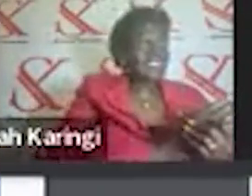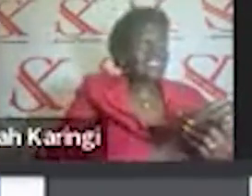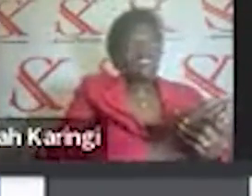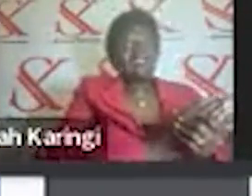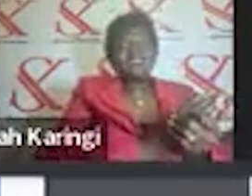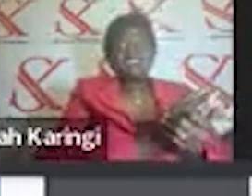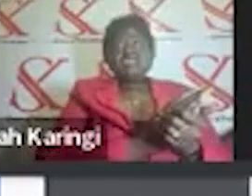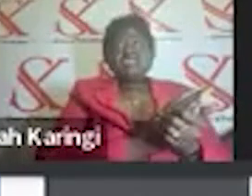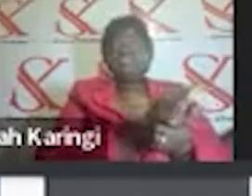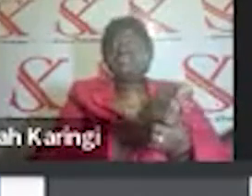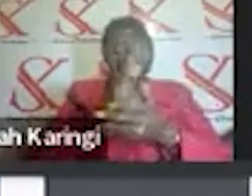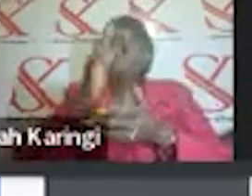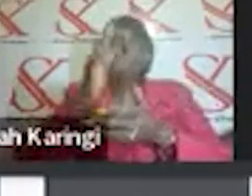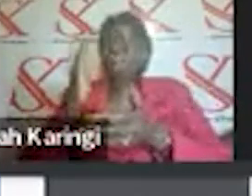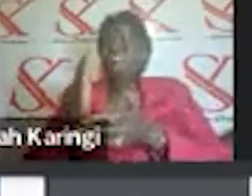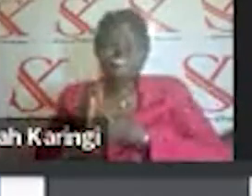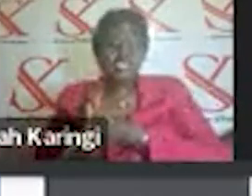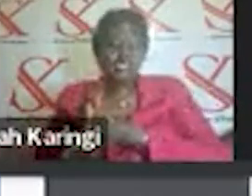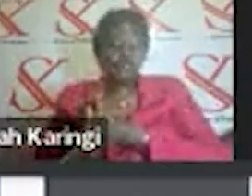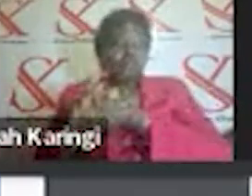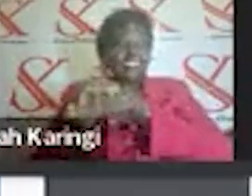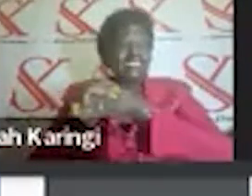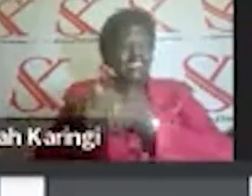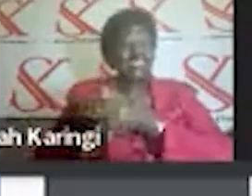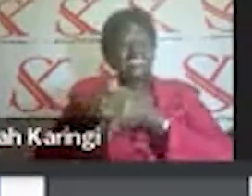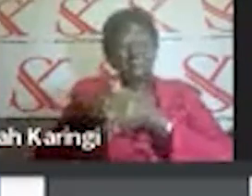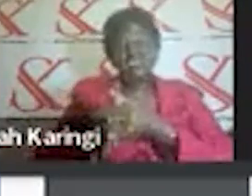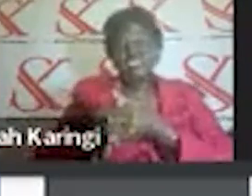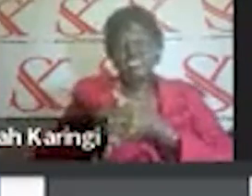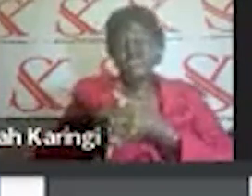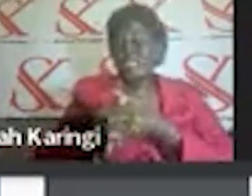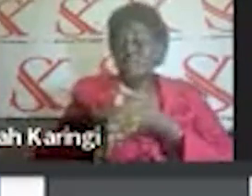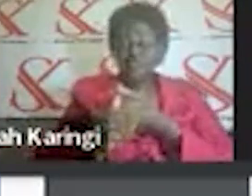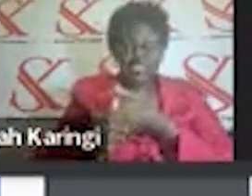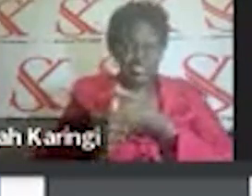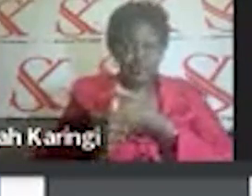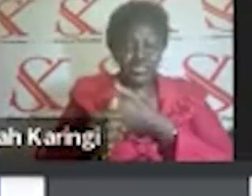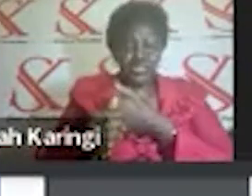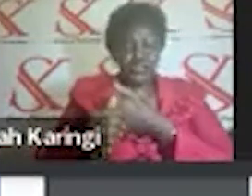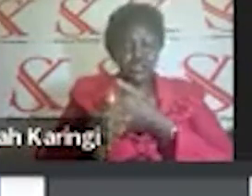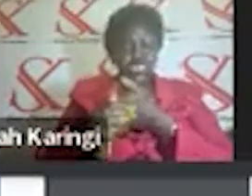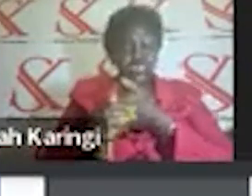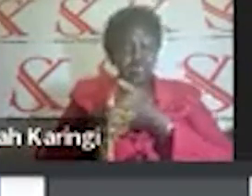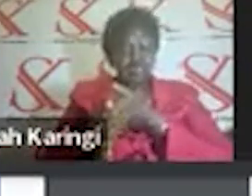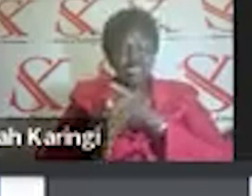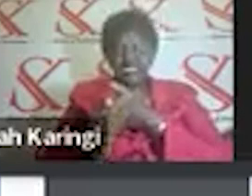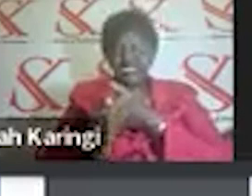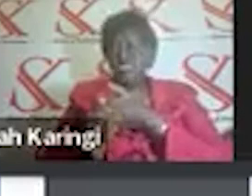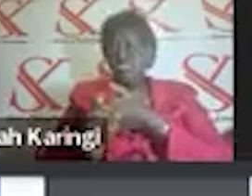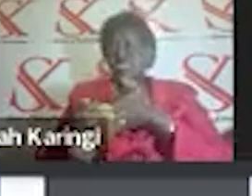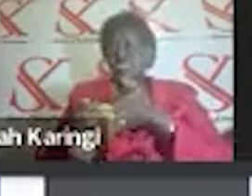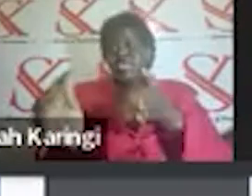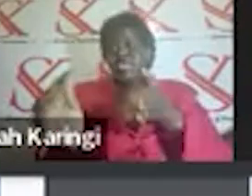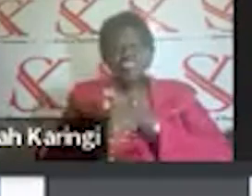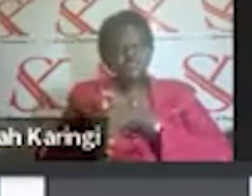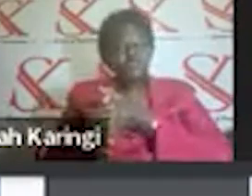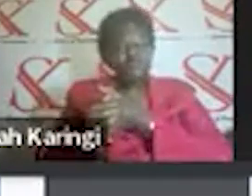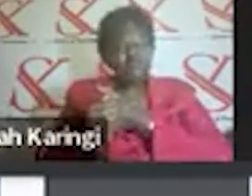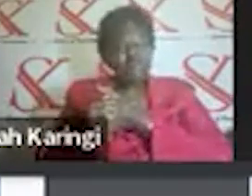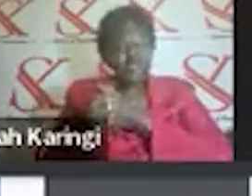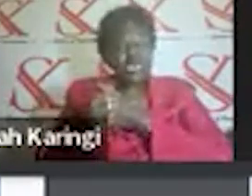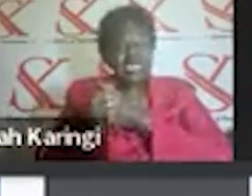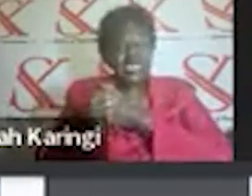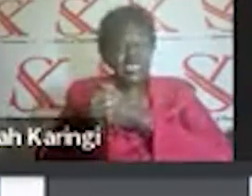security guard, even a cleaner, whoever it is in an organization are very important. So thank you very much, Grace. And thank